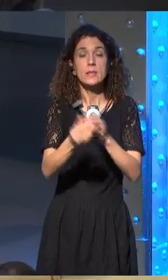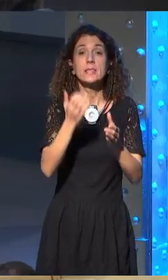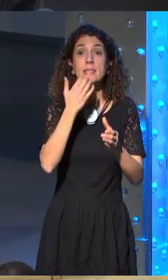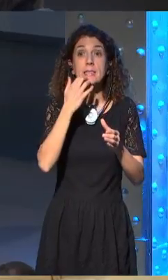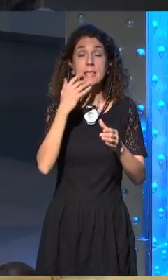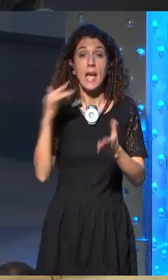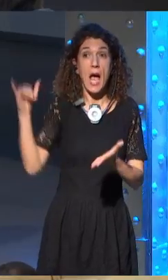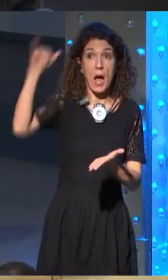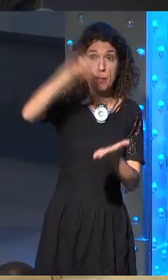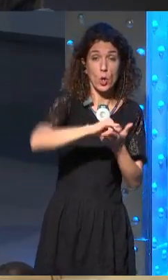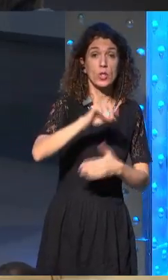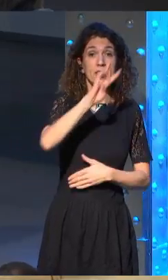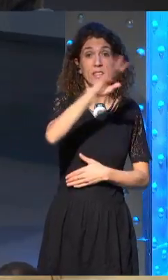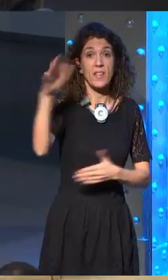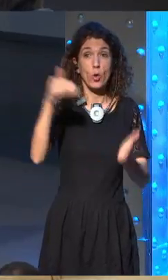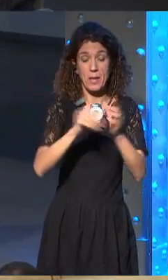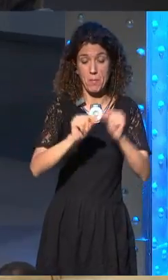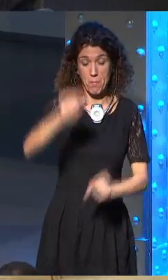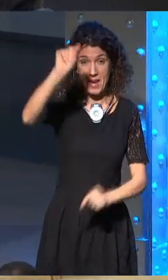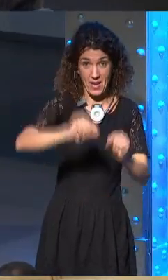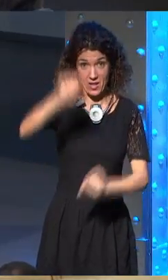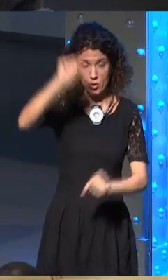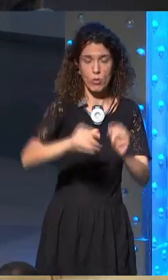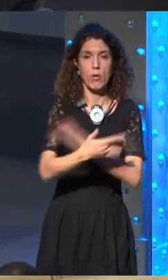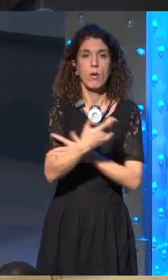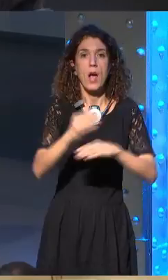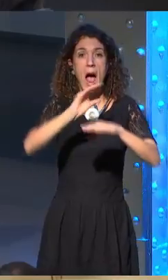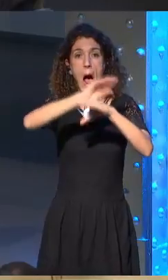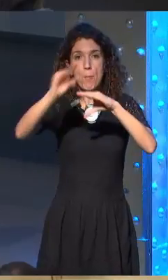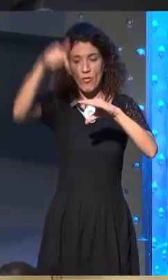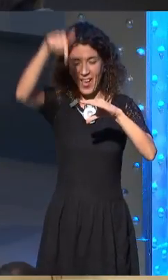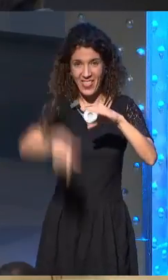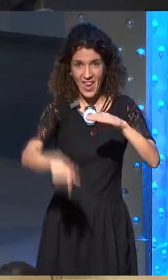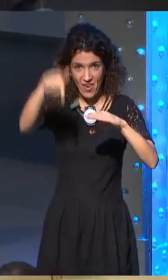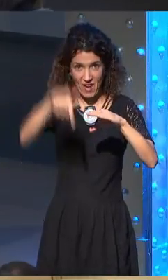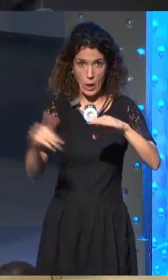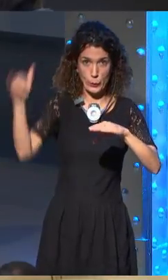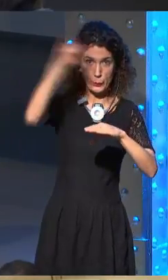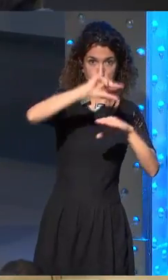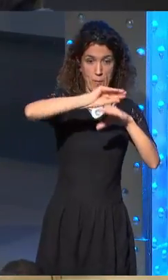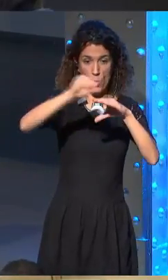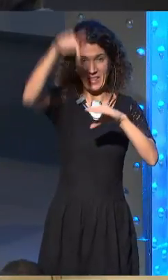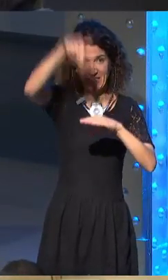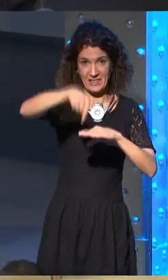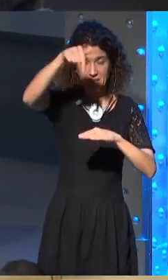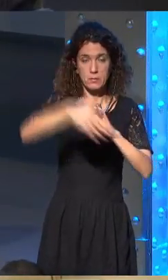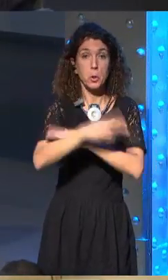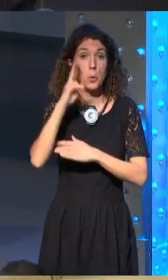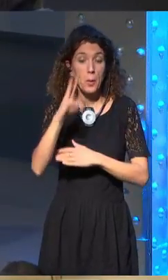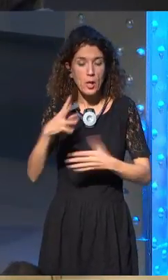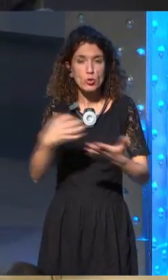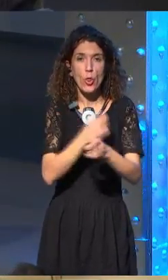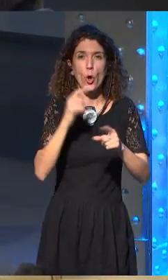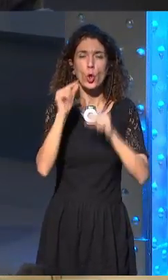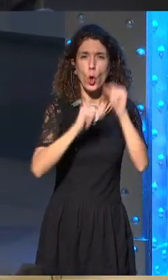35,000 feet, most of the atmosphere is below you. And that's where we dump all these pollutants into, a very,